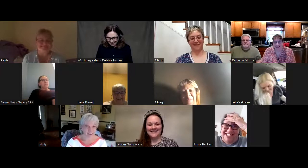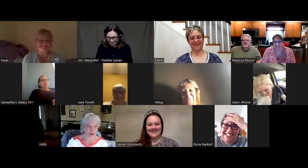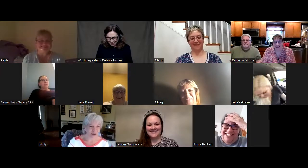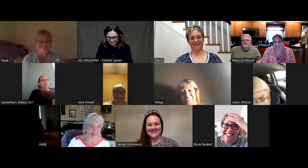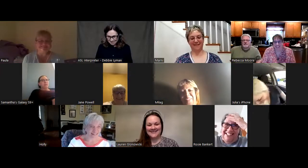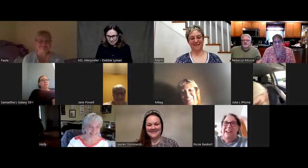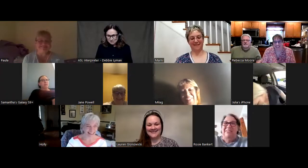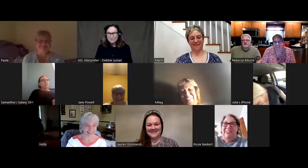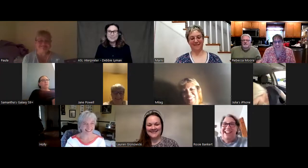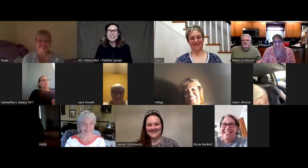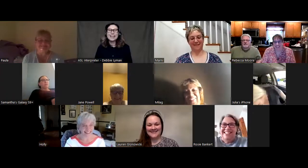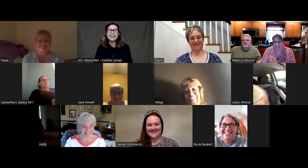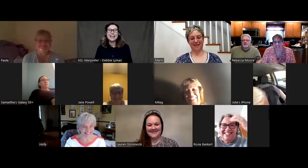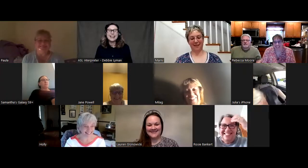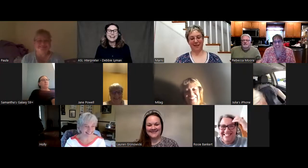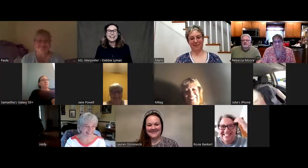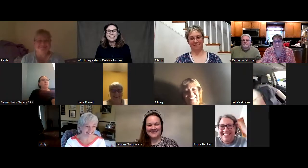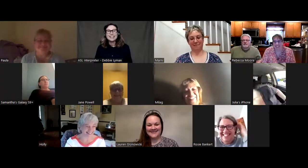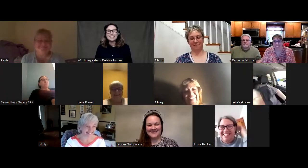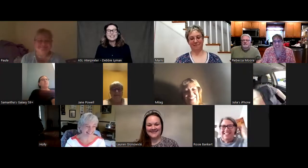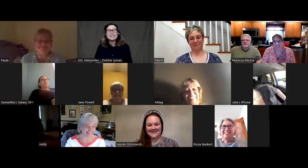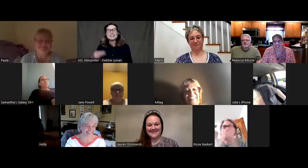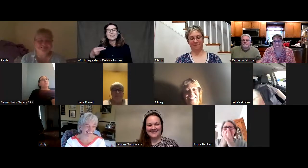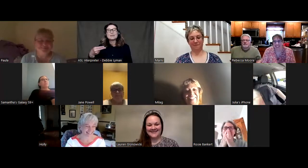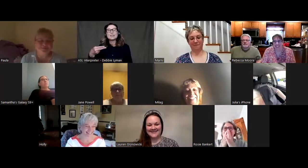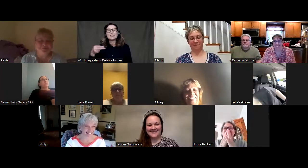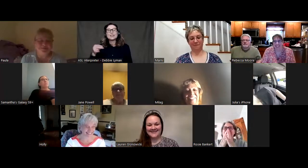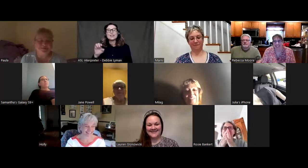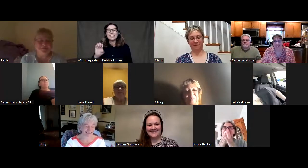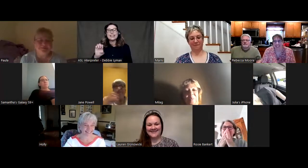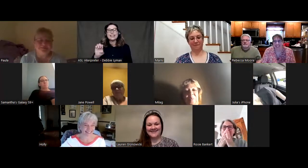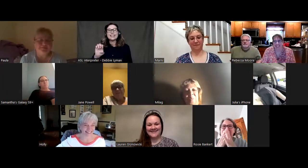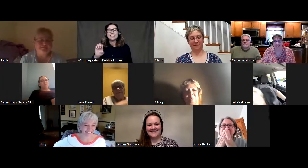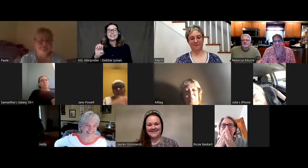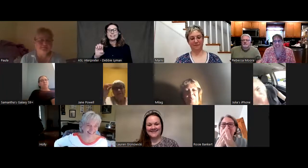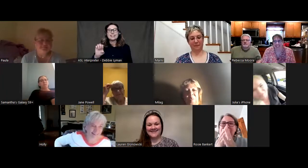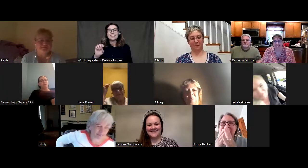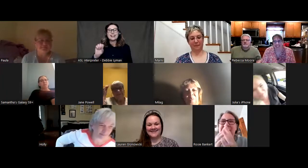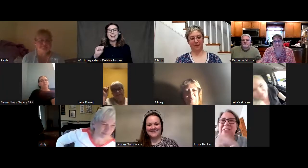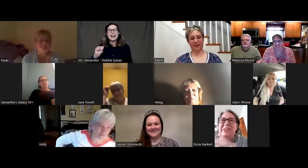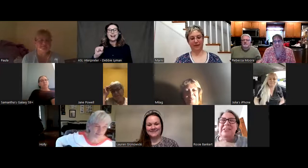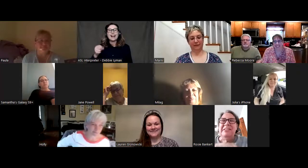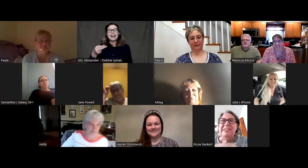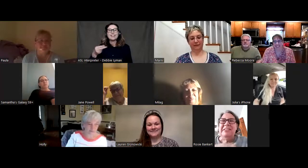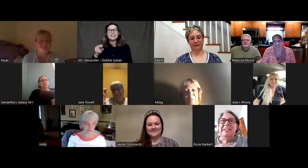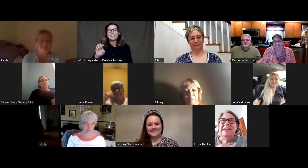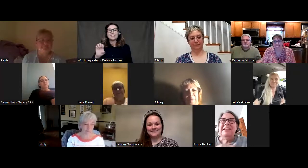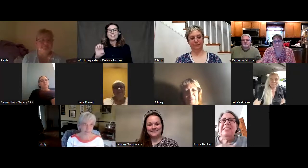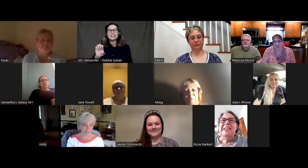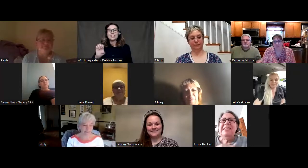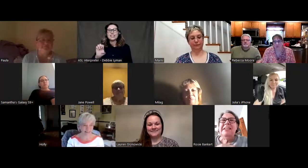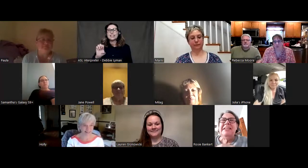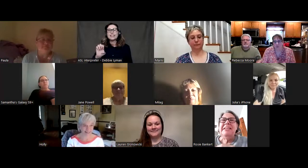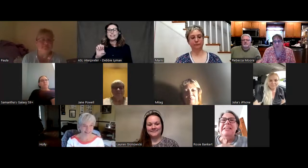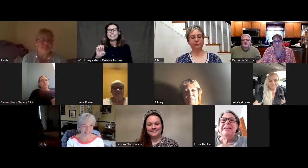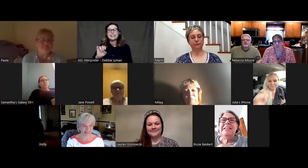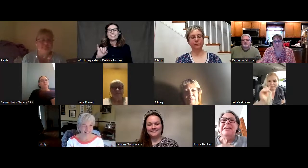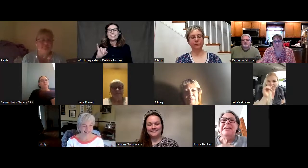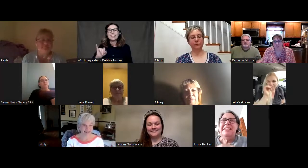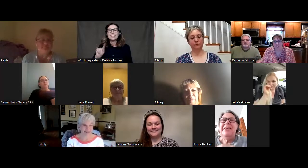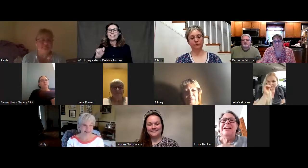letters. Oh, mine is Am I that right? easy. So I'm going to do he Oh, and then